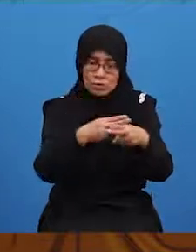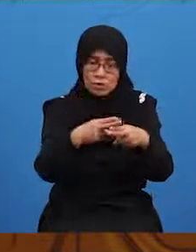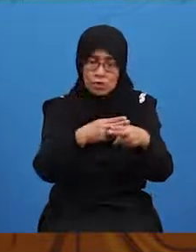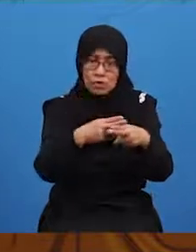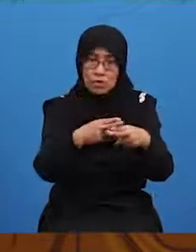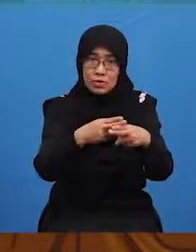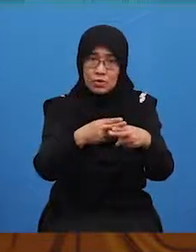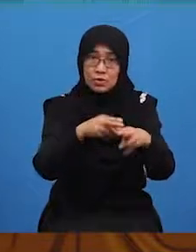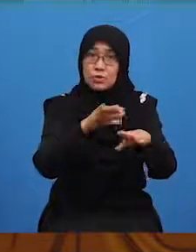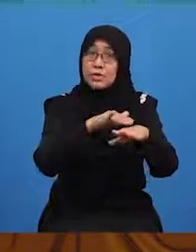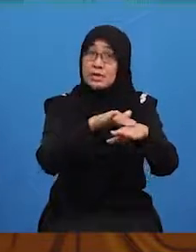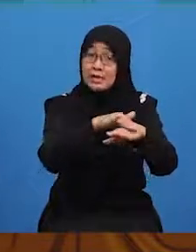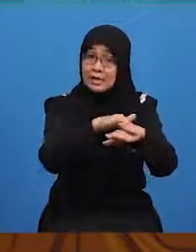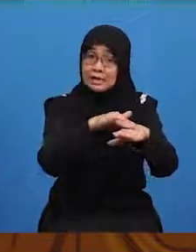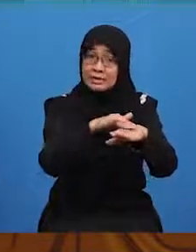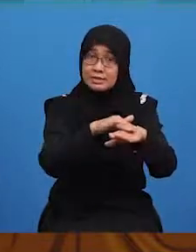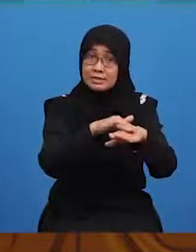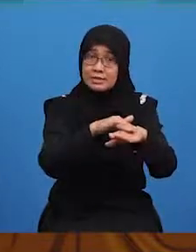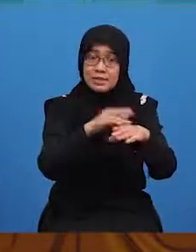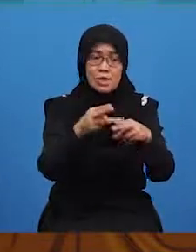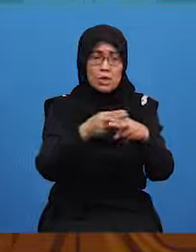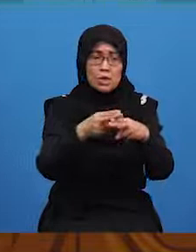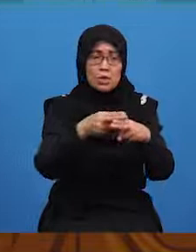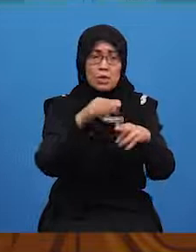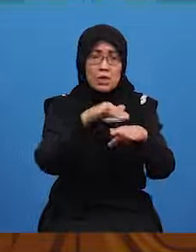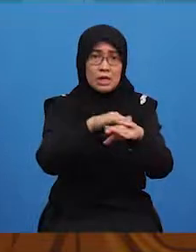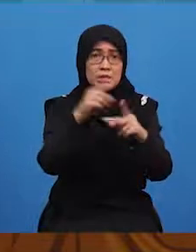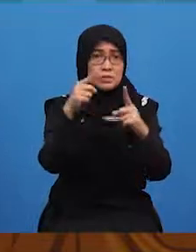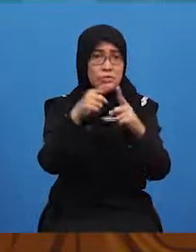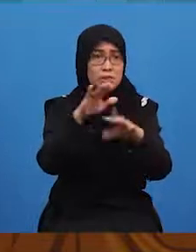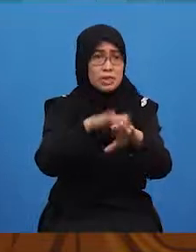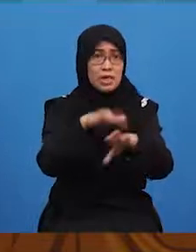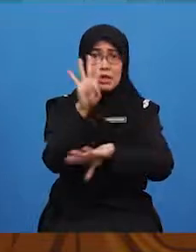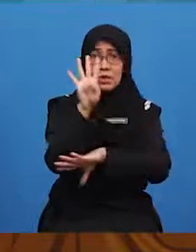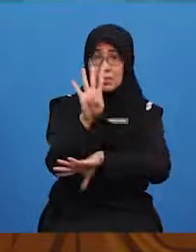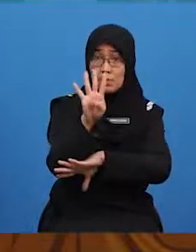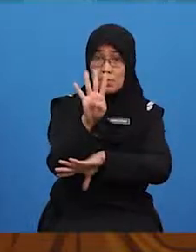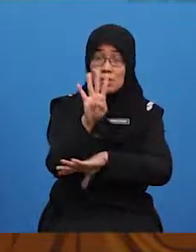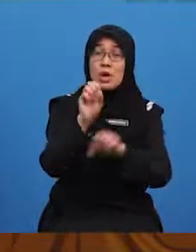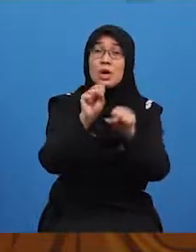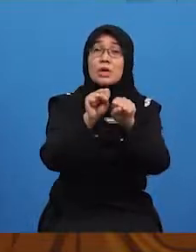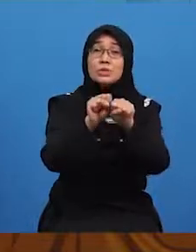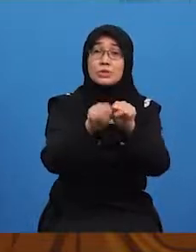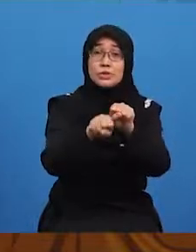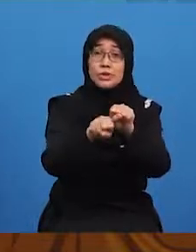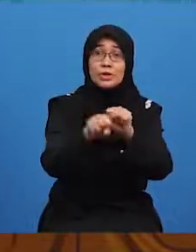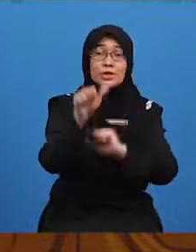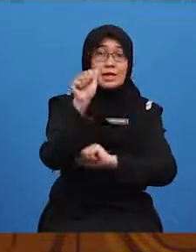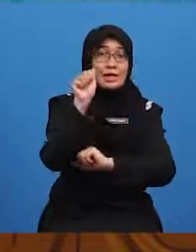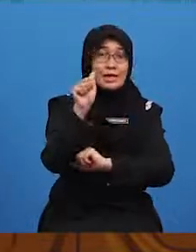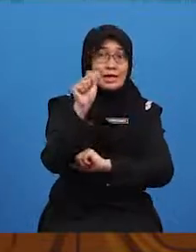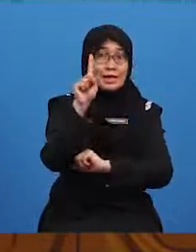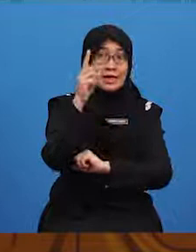shorthand. And the shorthand is pointing at 4. So, a quarter